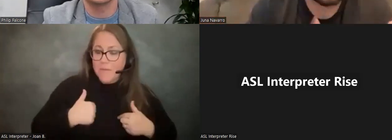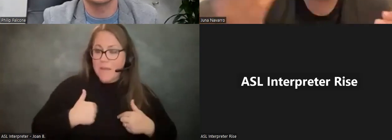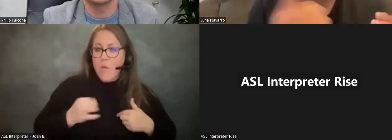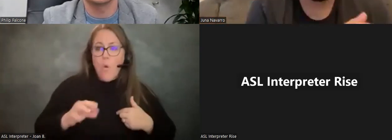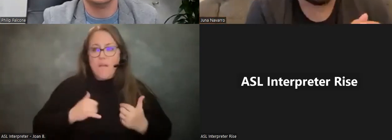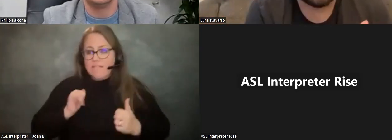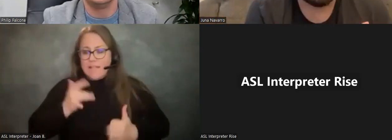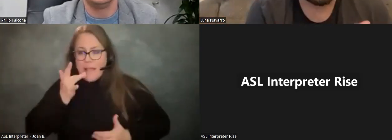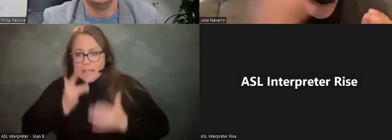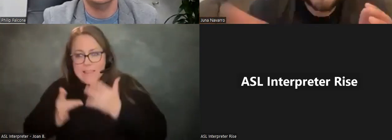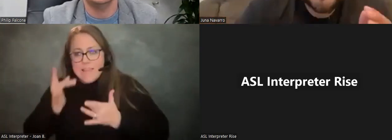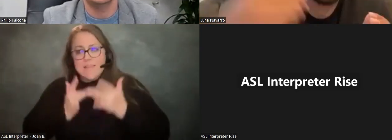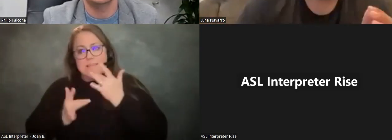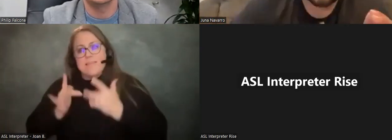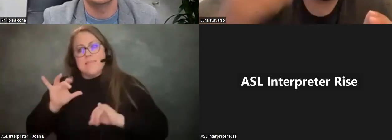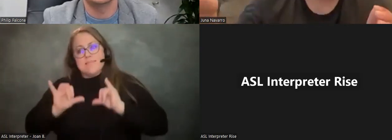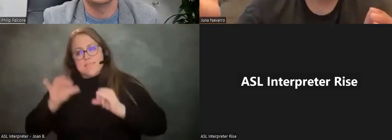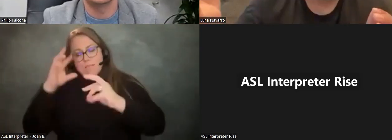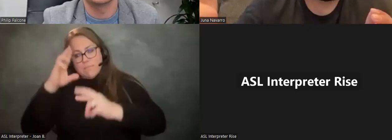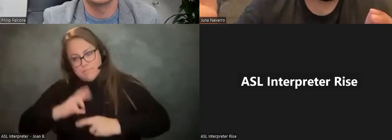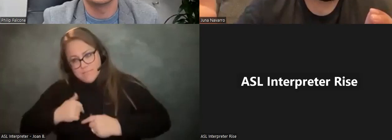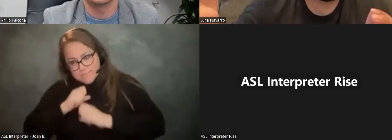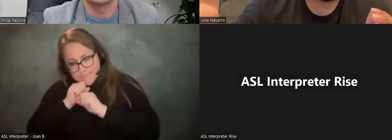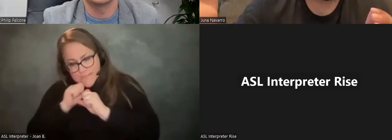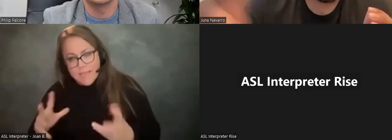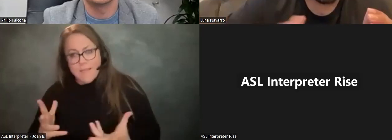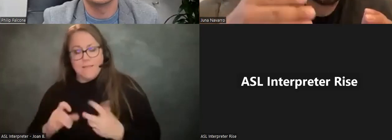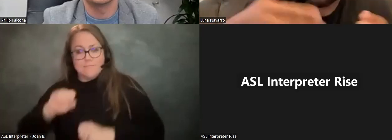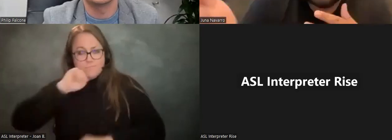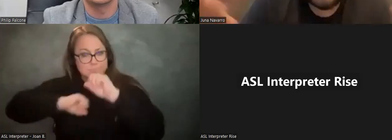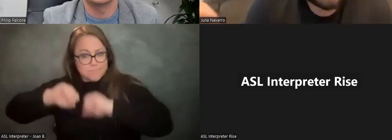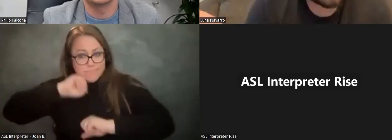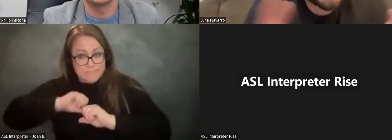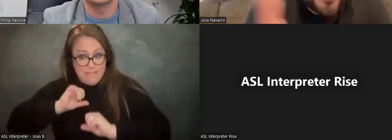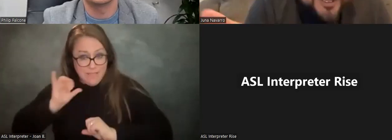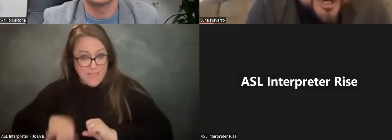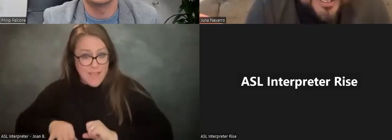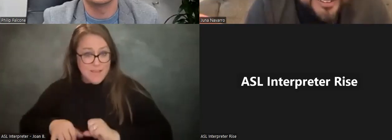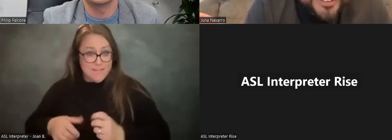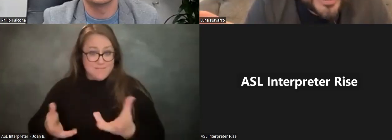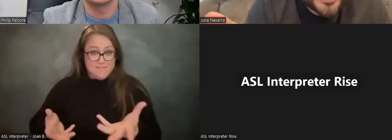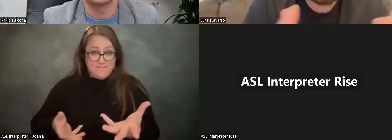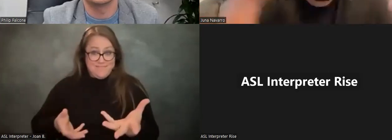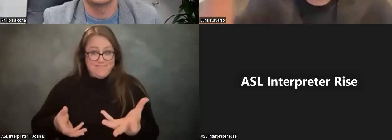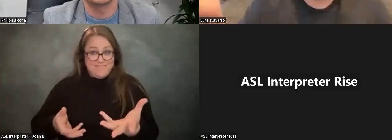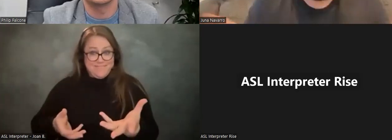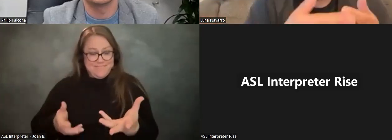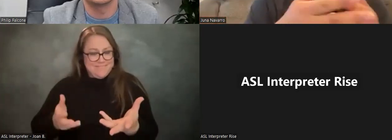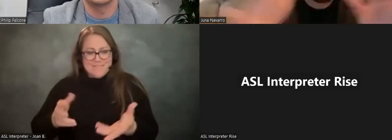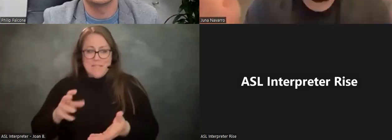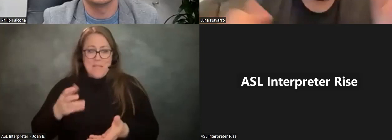scraping by, not really being respected? And then you're just like, well, then that's